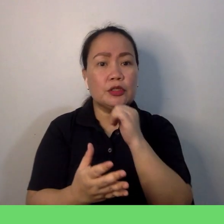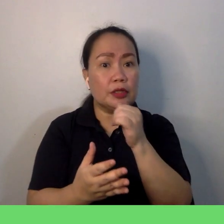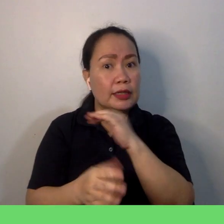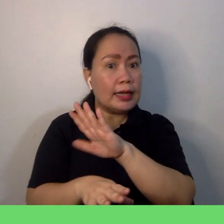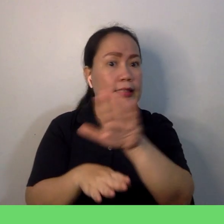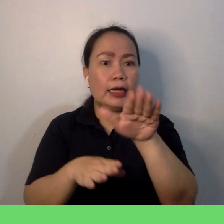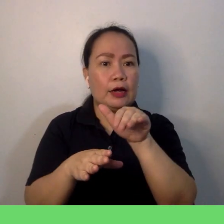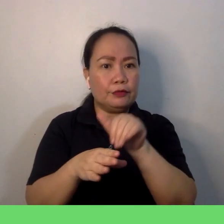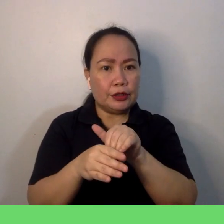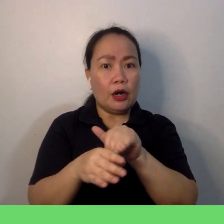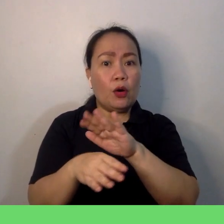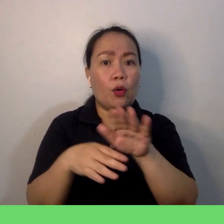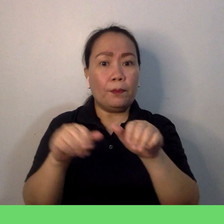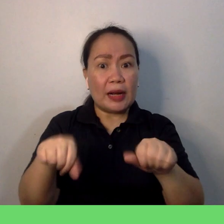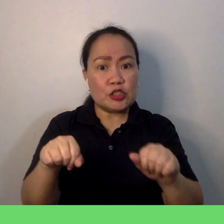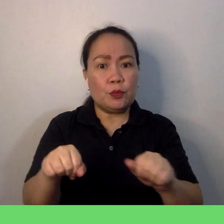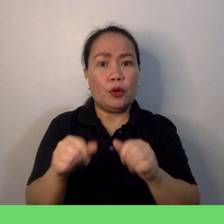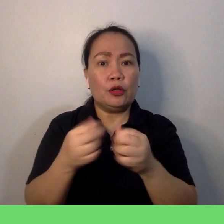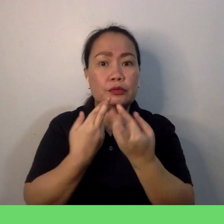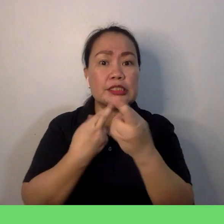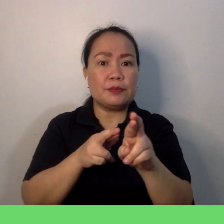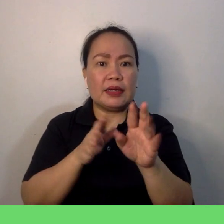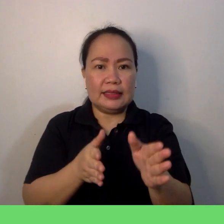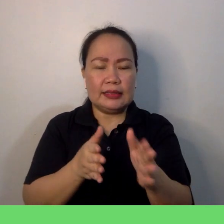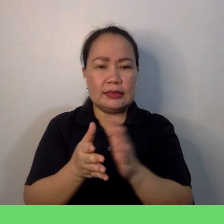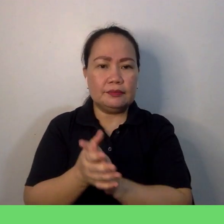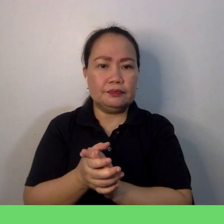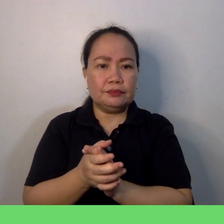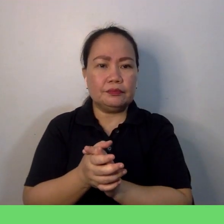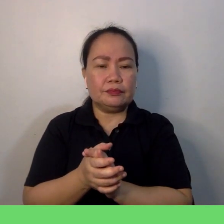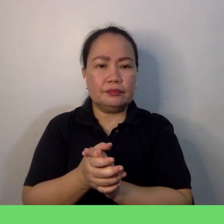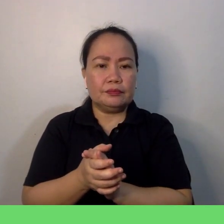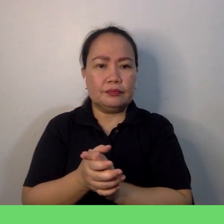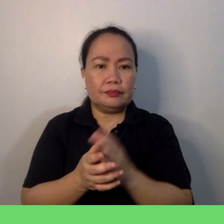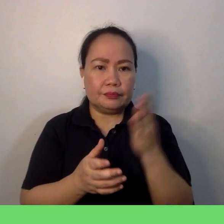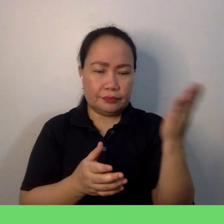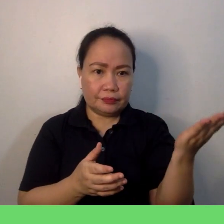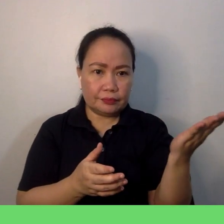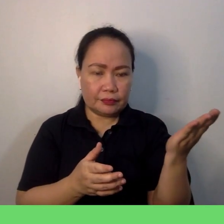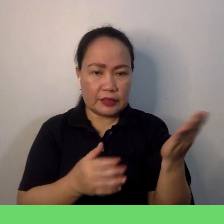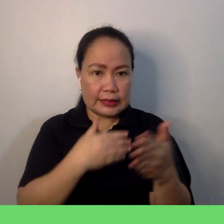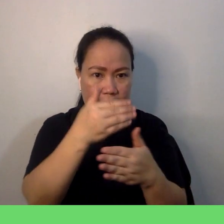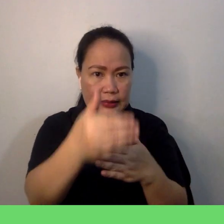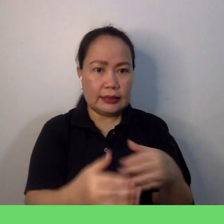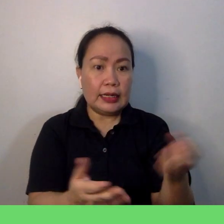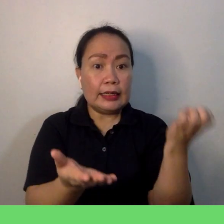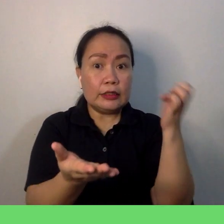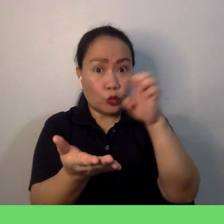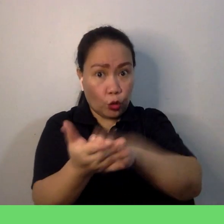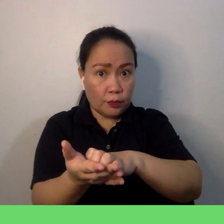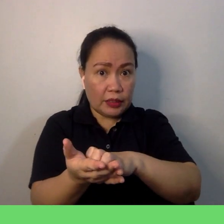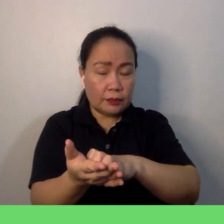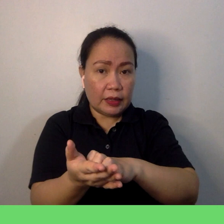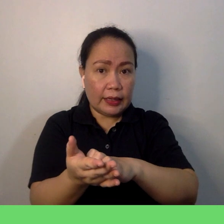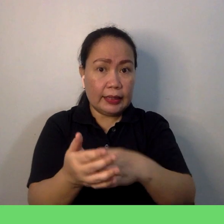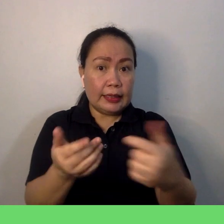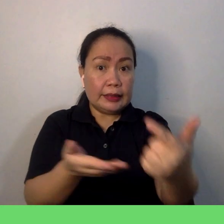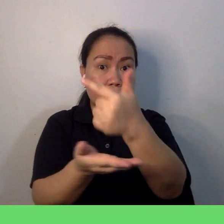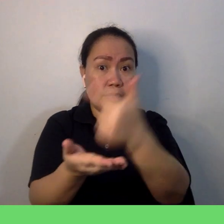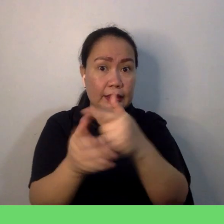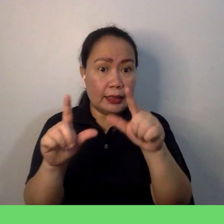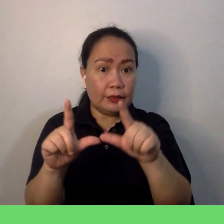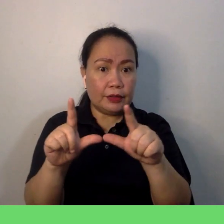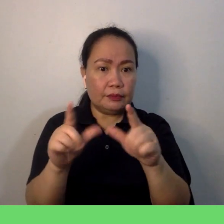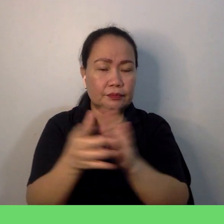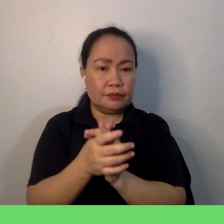respondents. Some of the respondents don't have cell phones. How about this one? So, this is the enrollment by grade level. So, we have